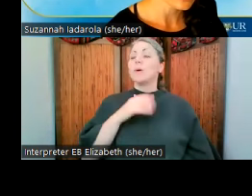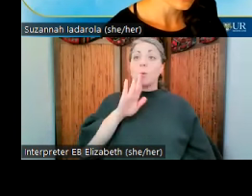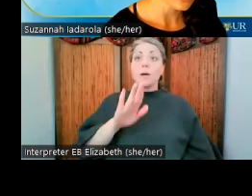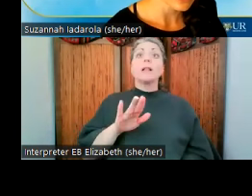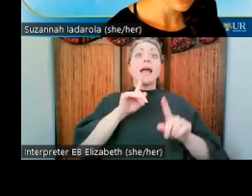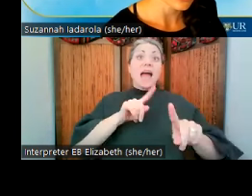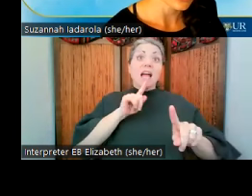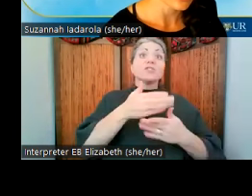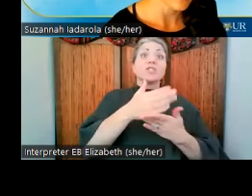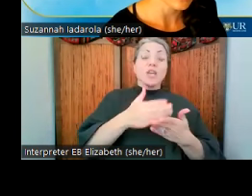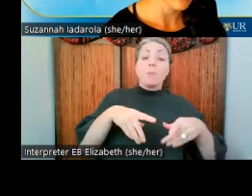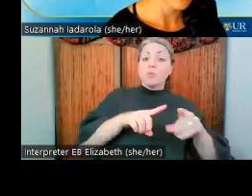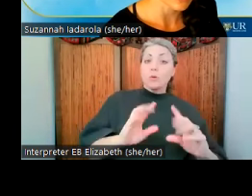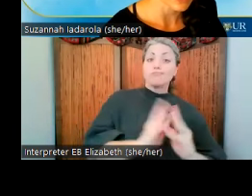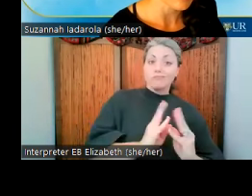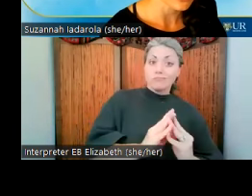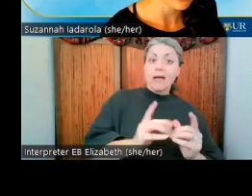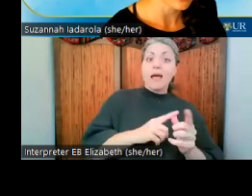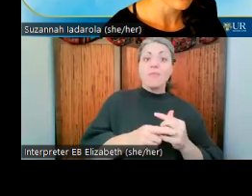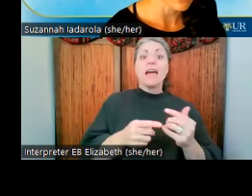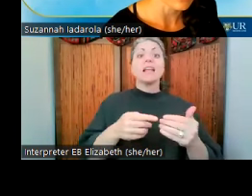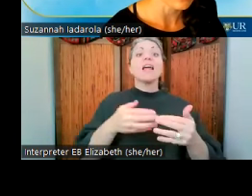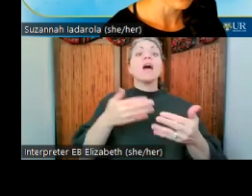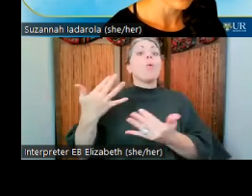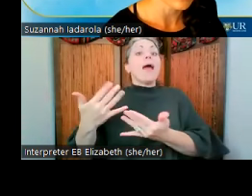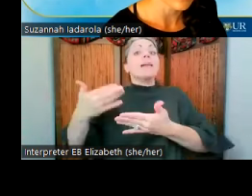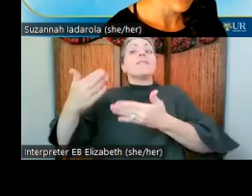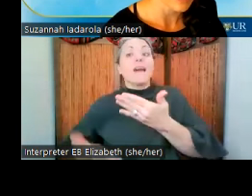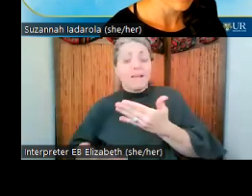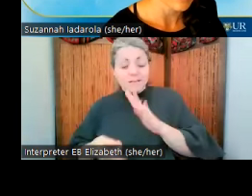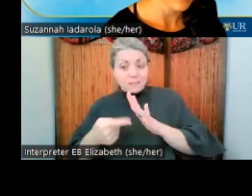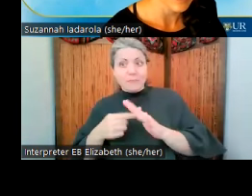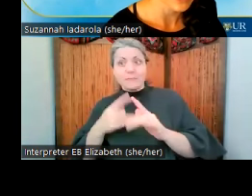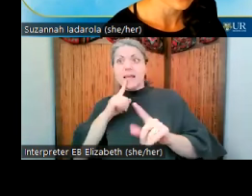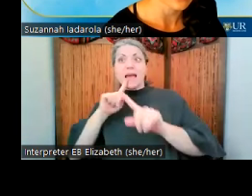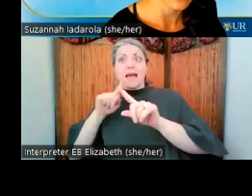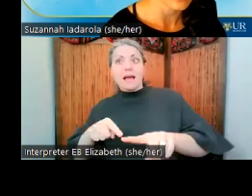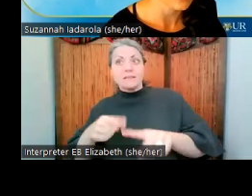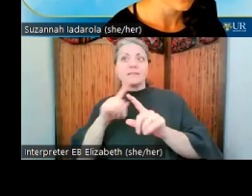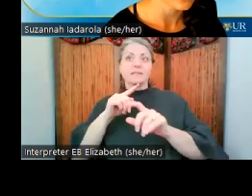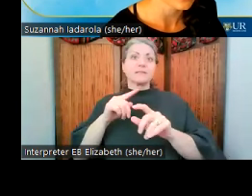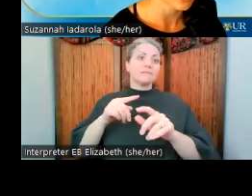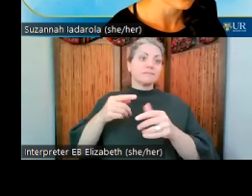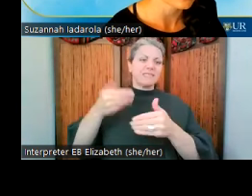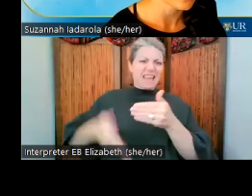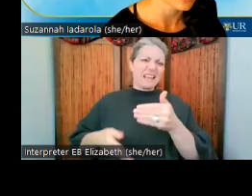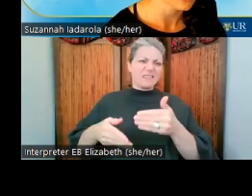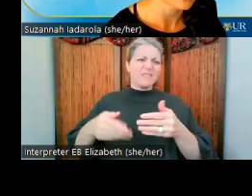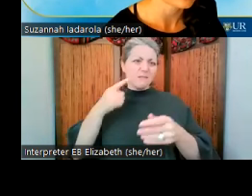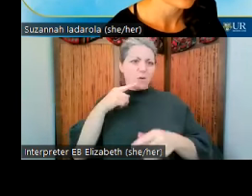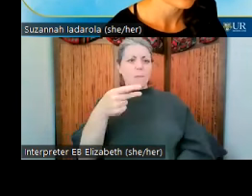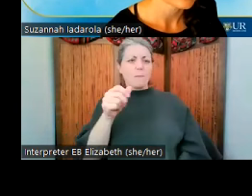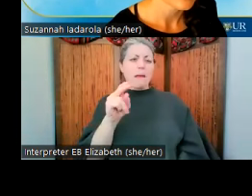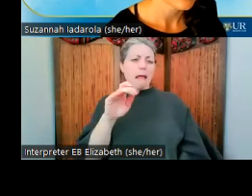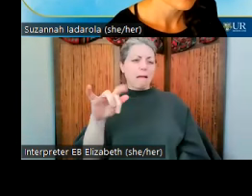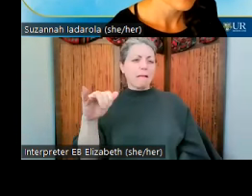questions during the session, as well as providing an opportunity for all panelists to answer questions at the end of the